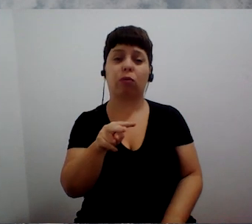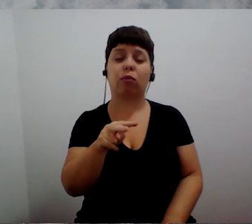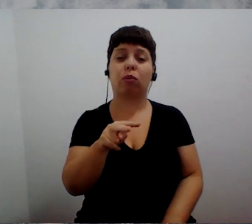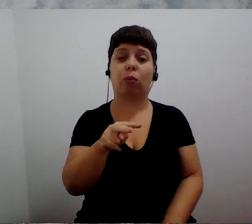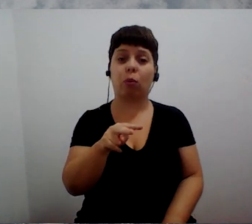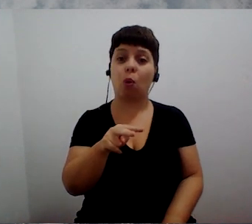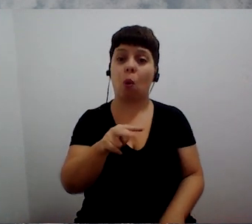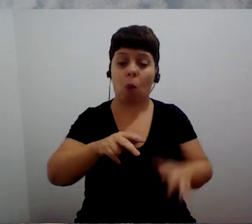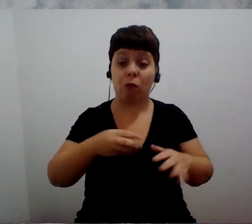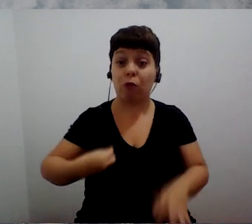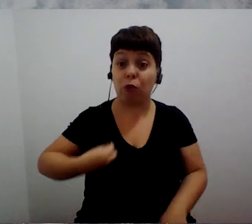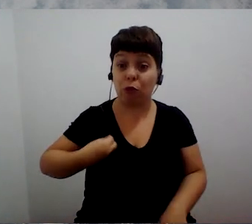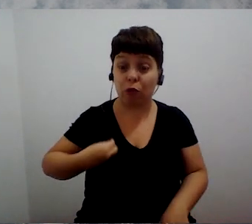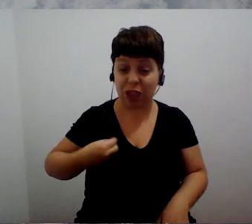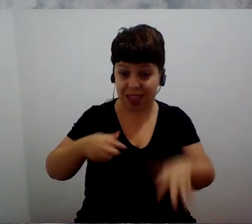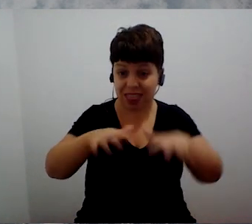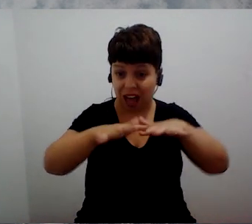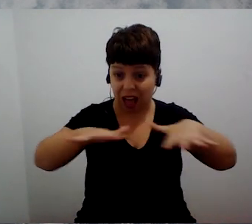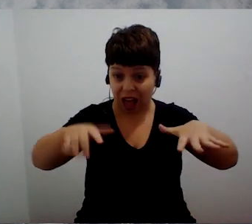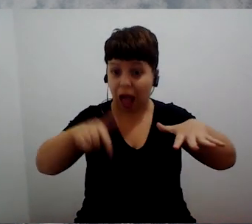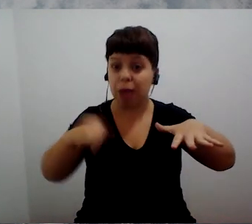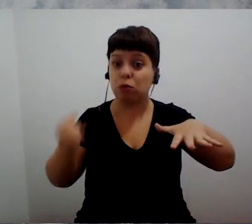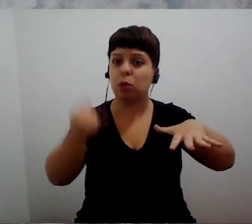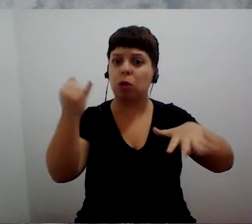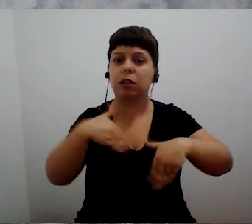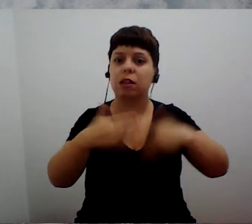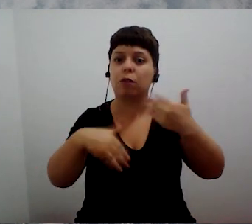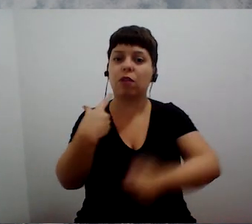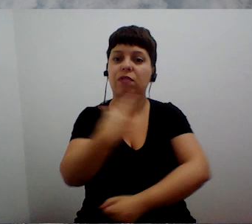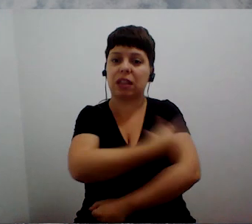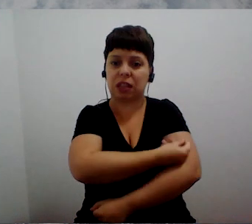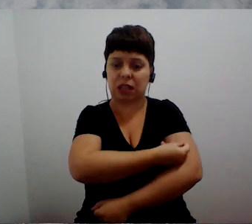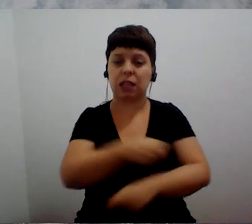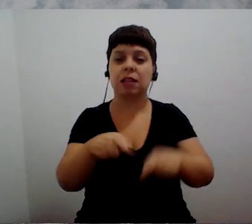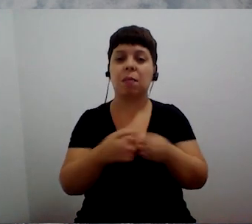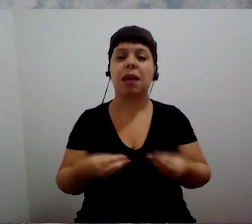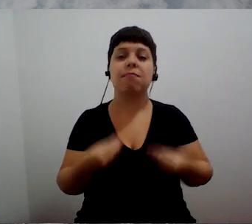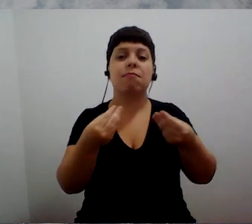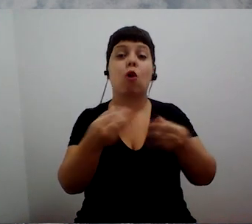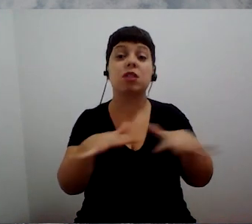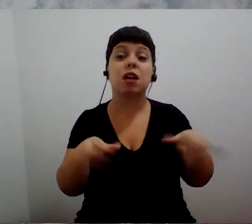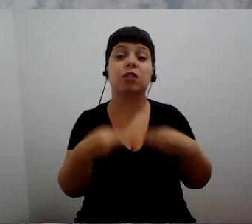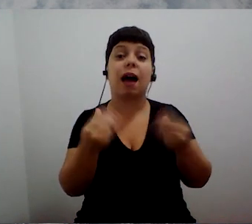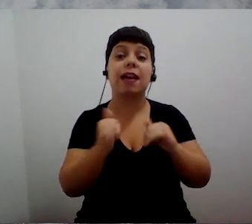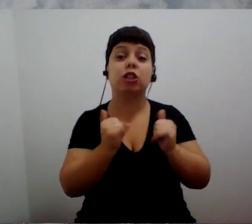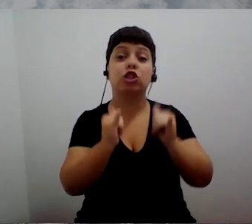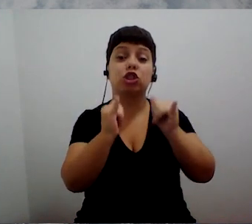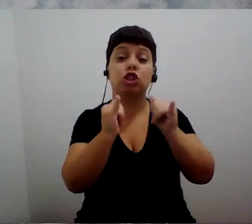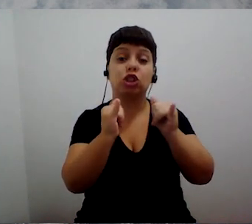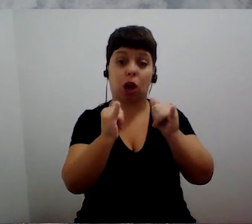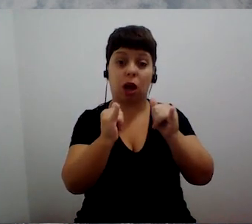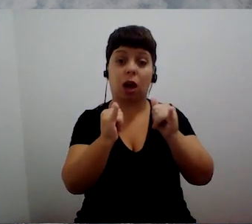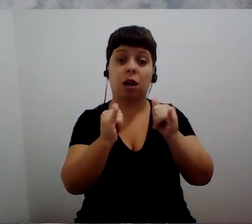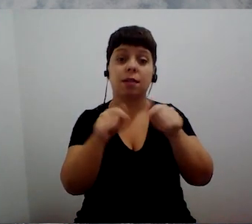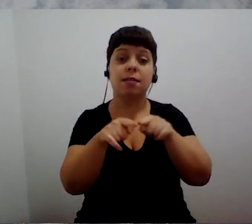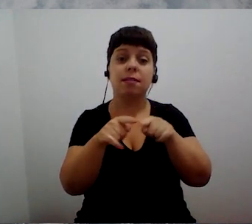is key in vaccine development. The ocean provides energy security, and it is key to mitigate